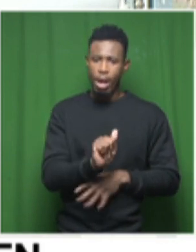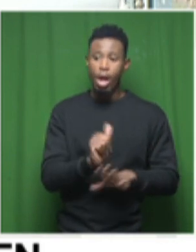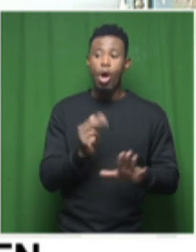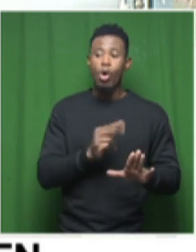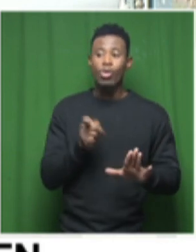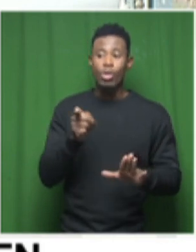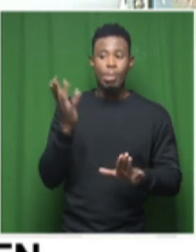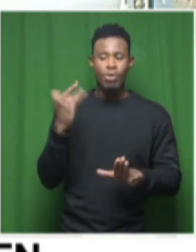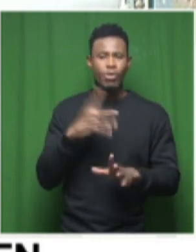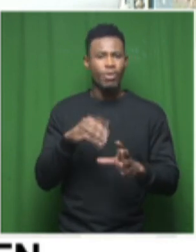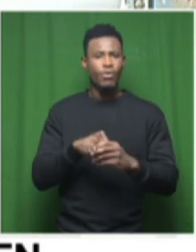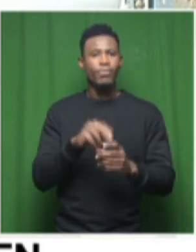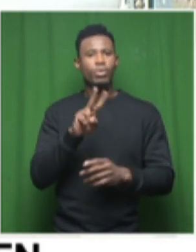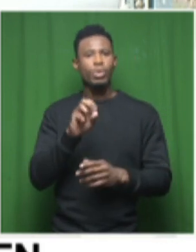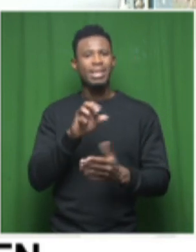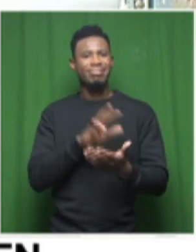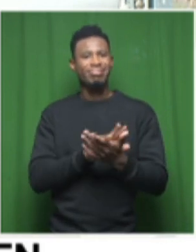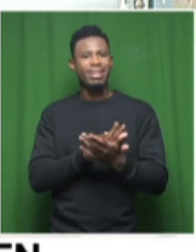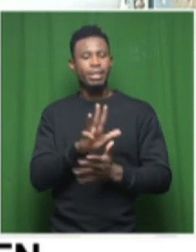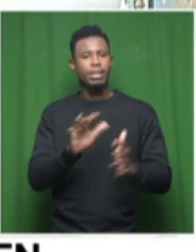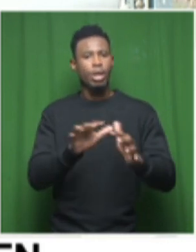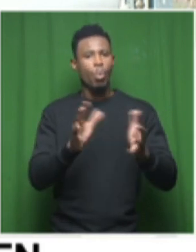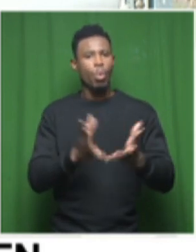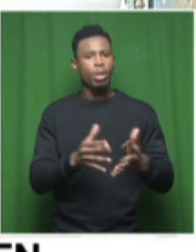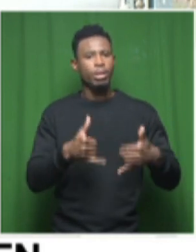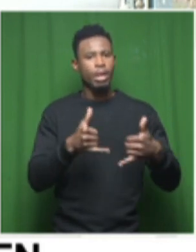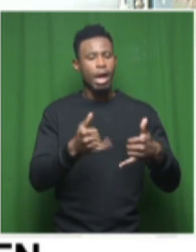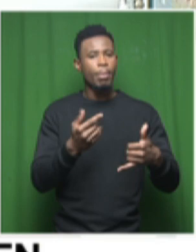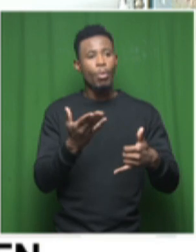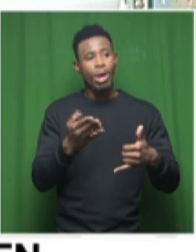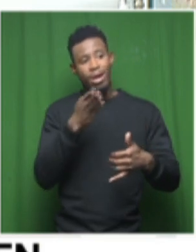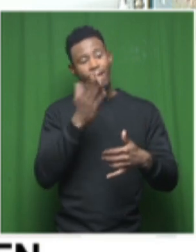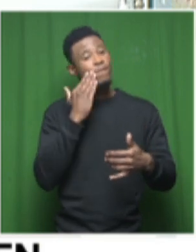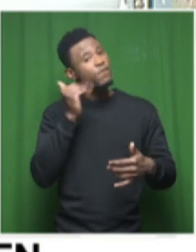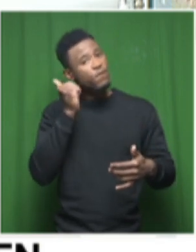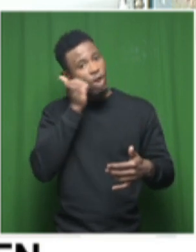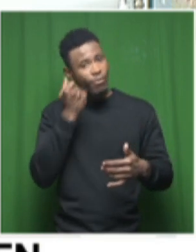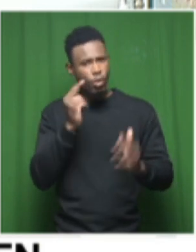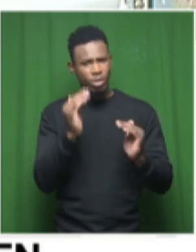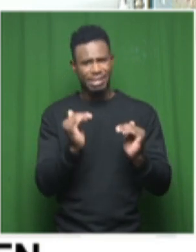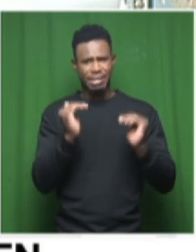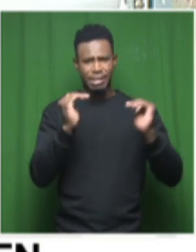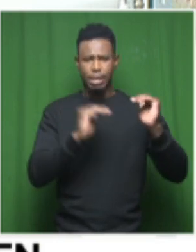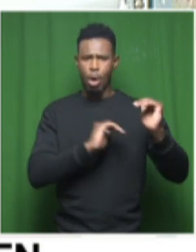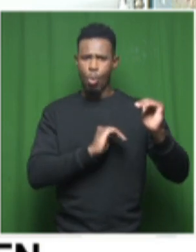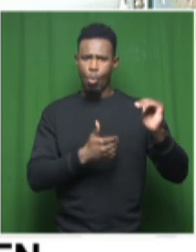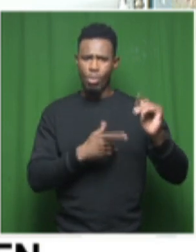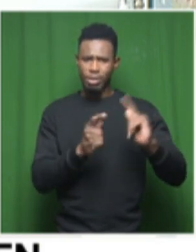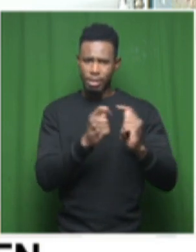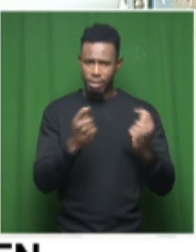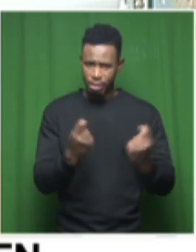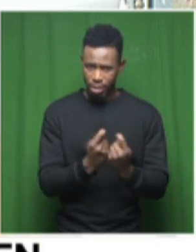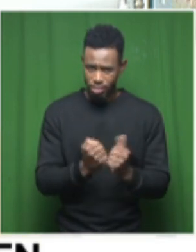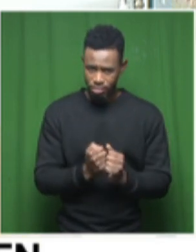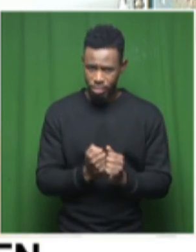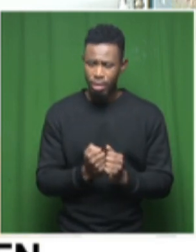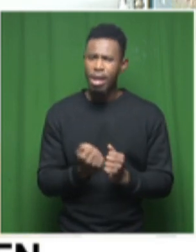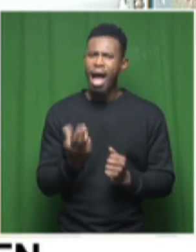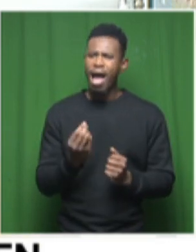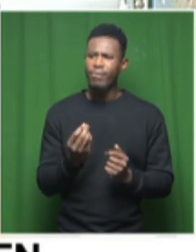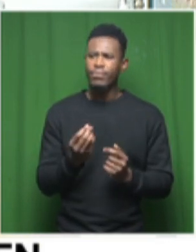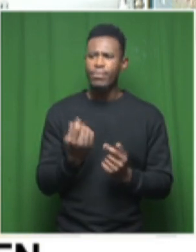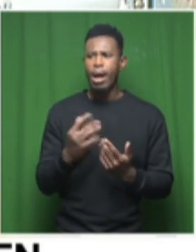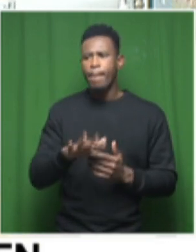World Cup for the senior women's national team in France, and you name quite a few players. You have about